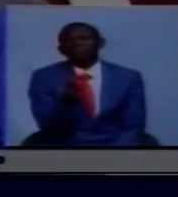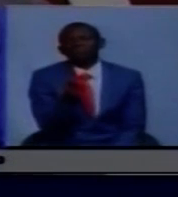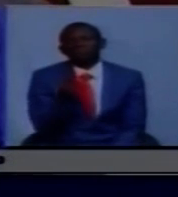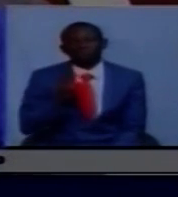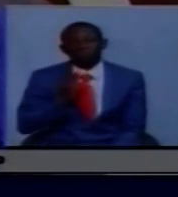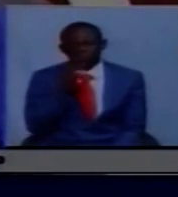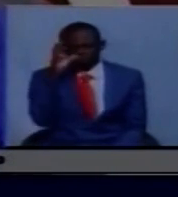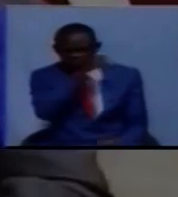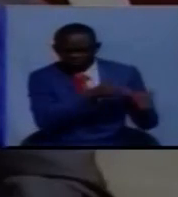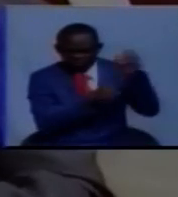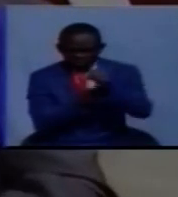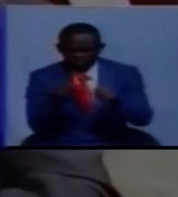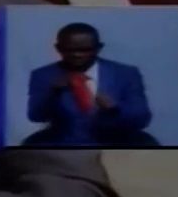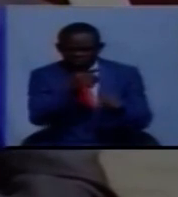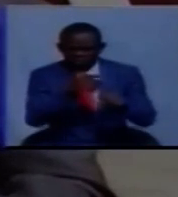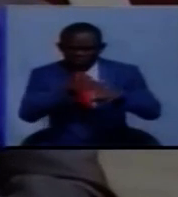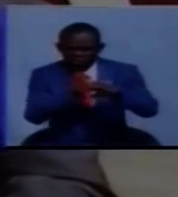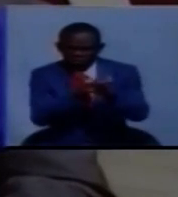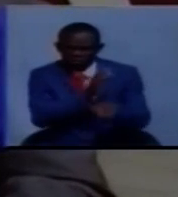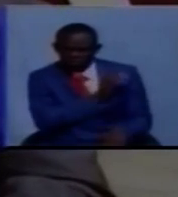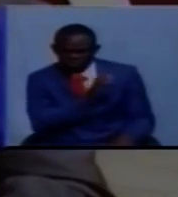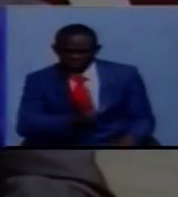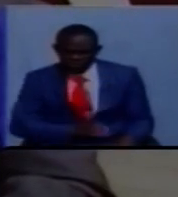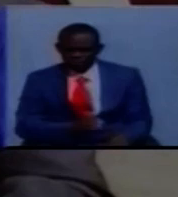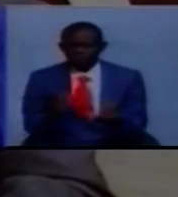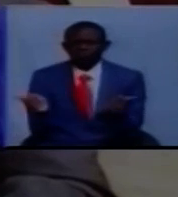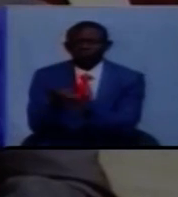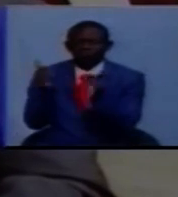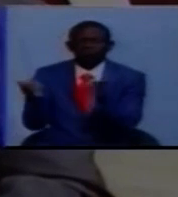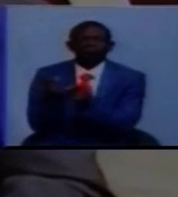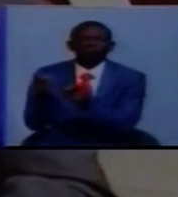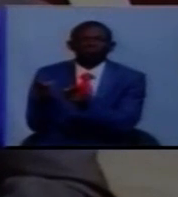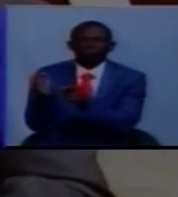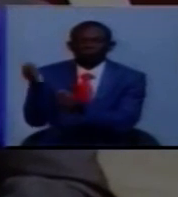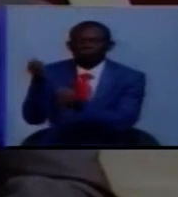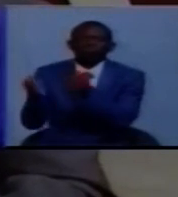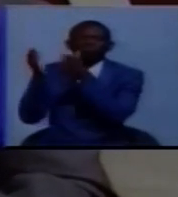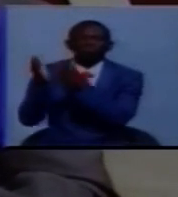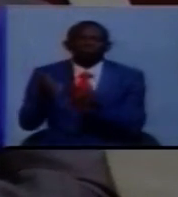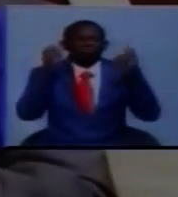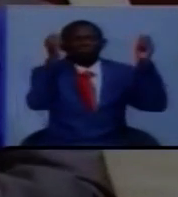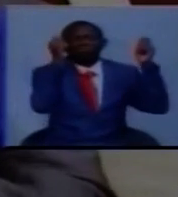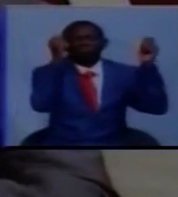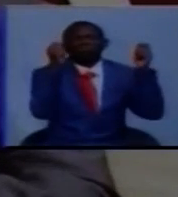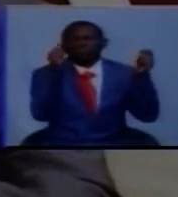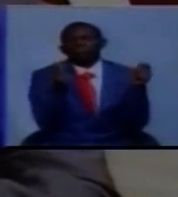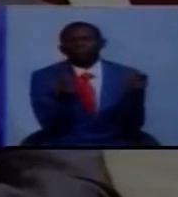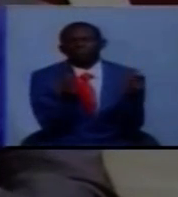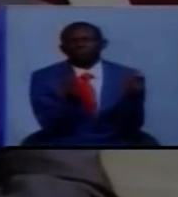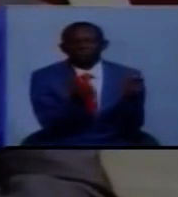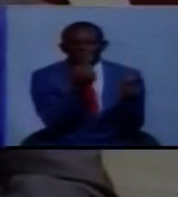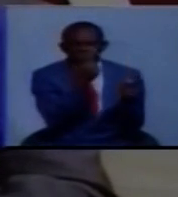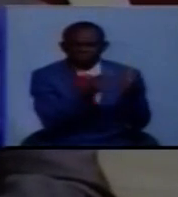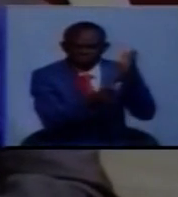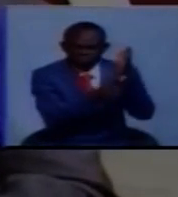transporters were using them. That's why if you read on the report, one of the vice president of the transporters union was saying there could be some